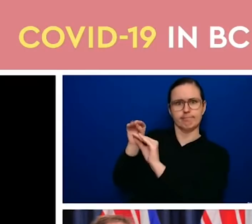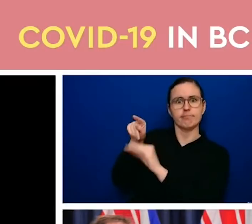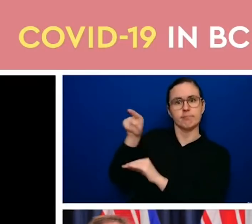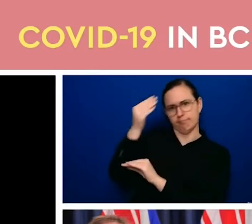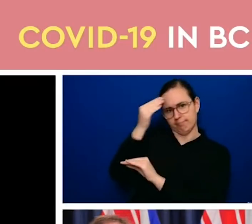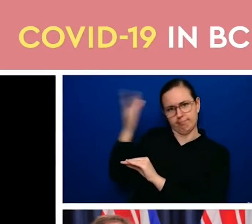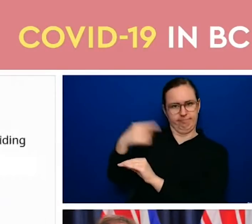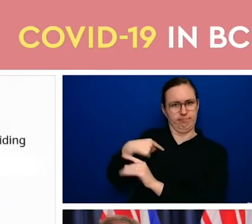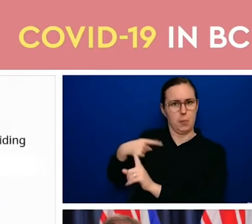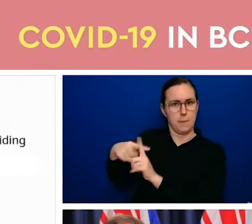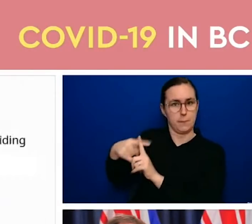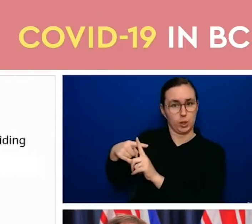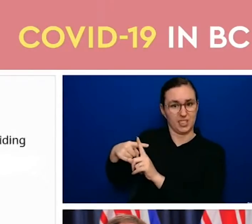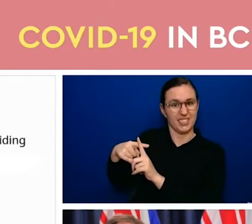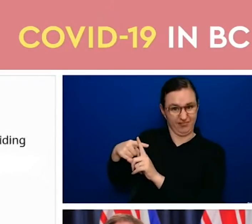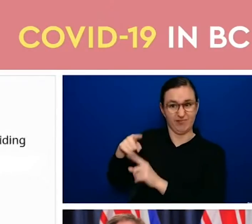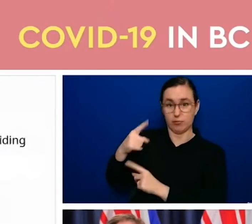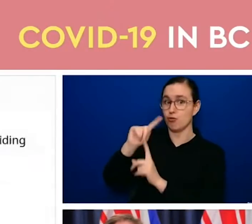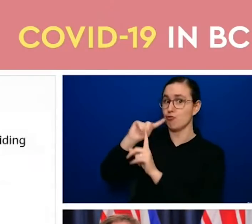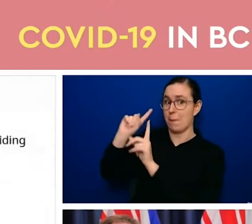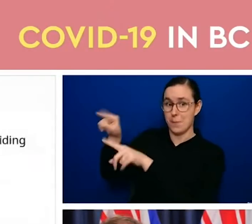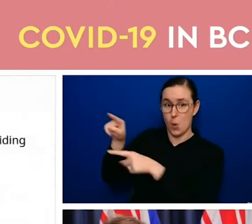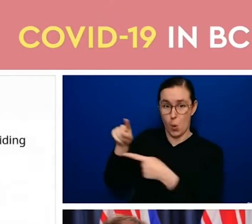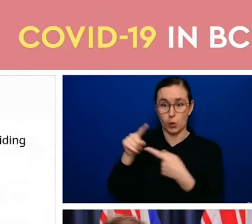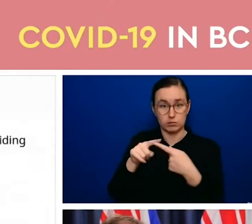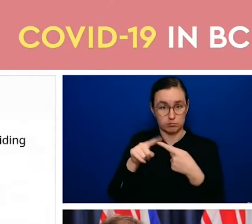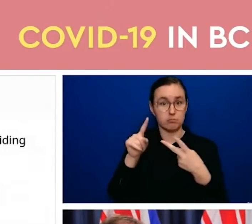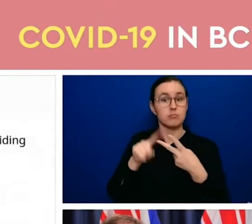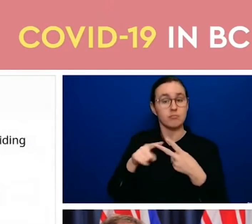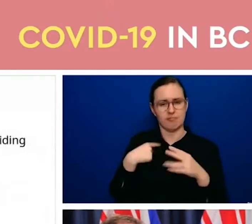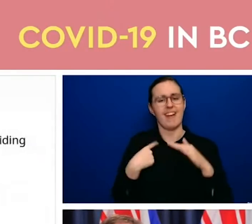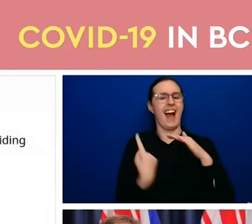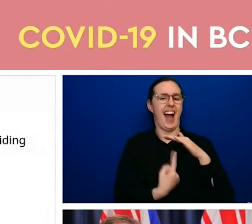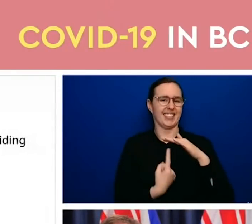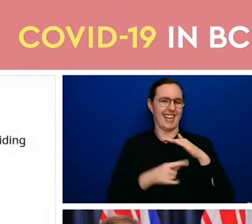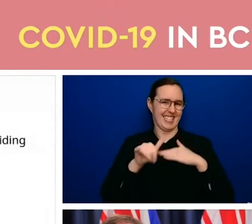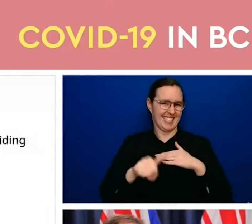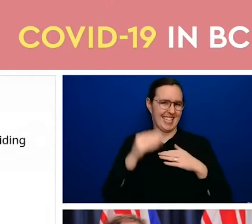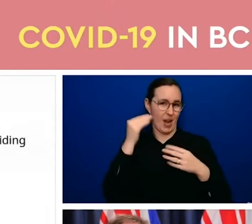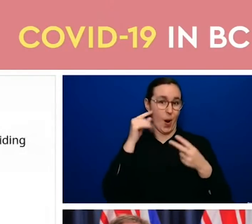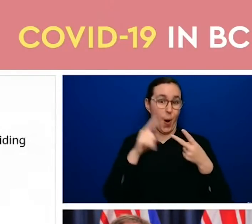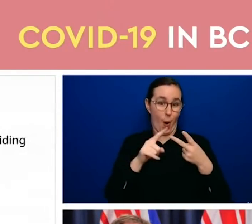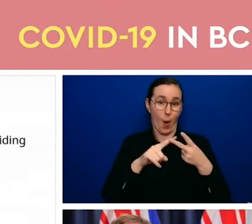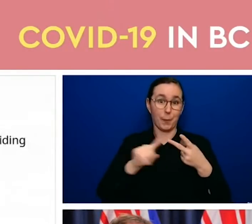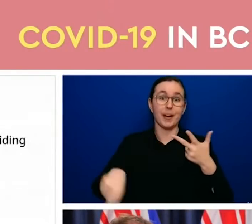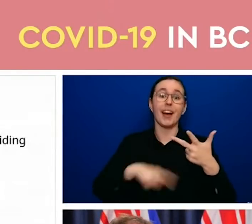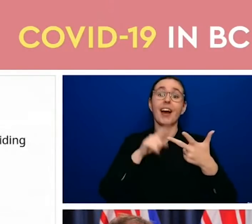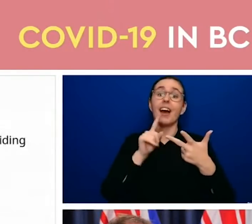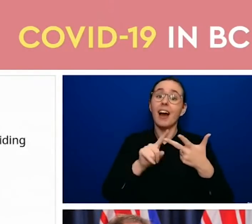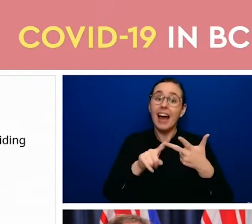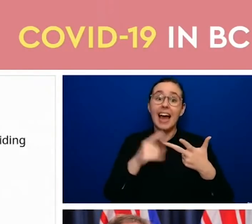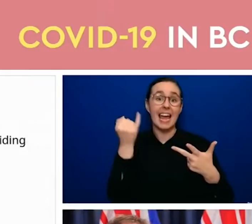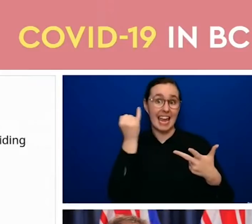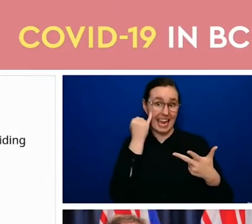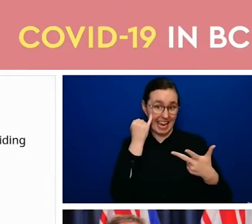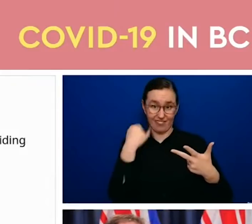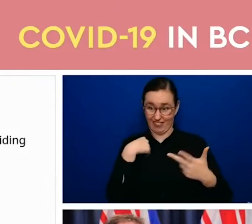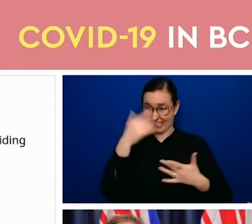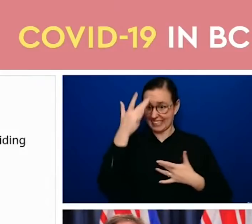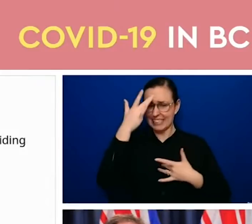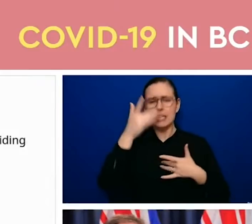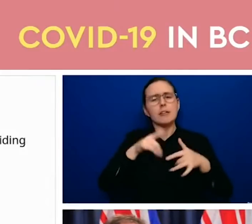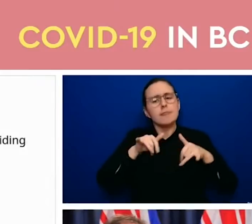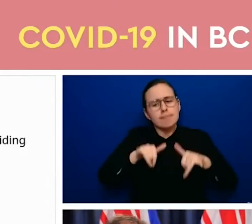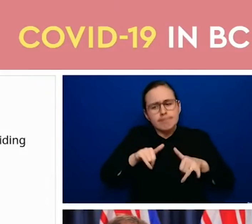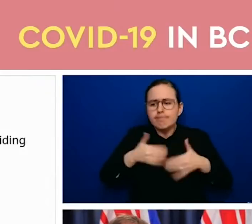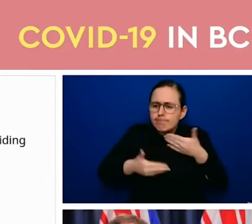arrive and as supply and capacity allows, we'll be providing greater access to all BC citizens. Increased test availability means more members